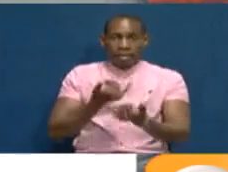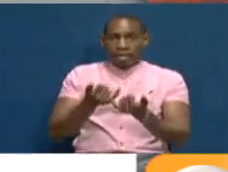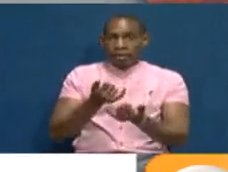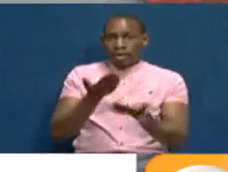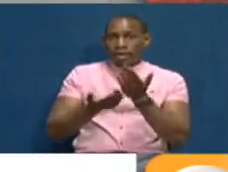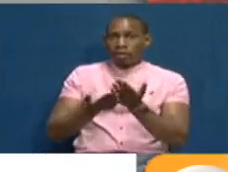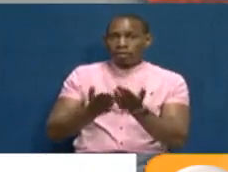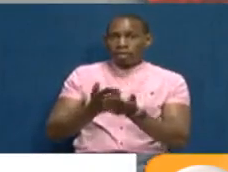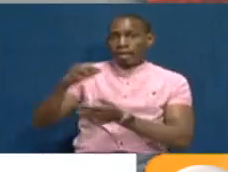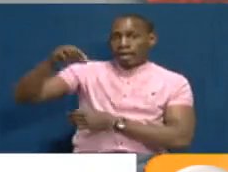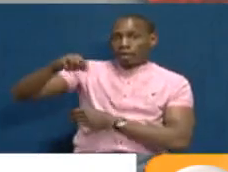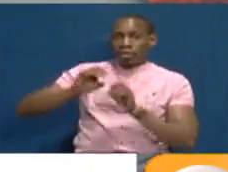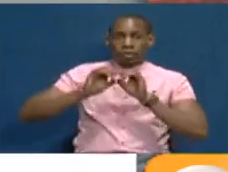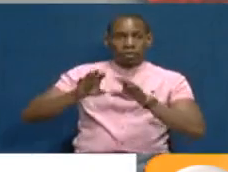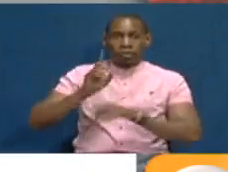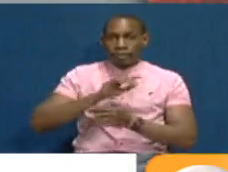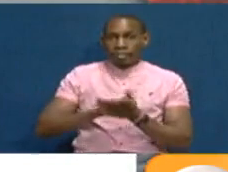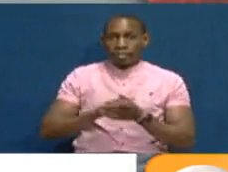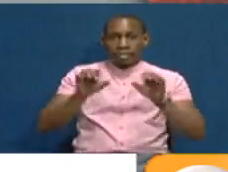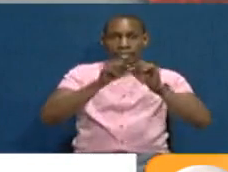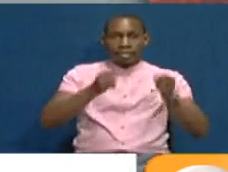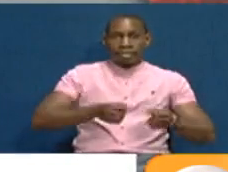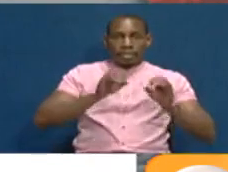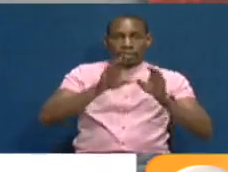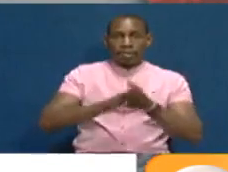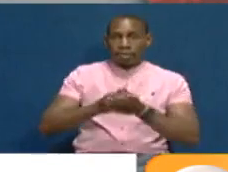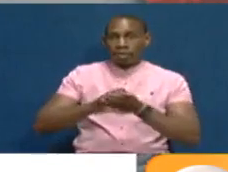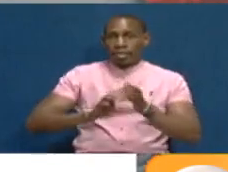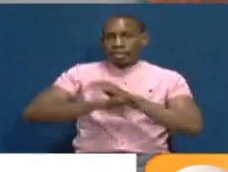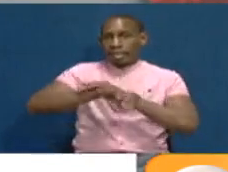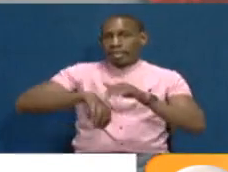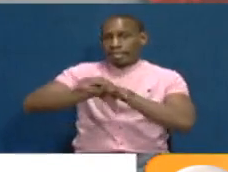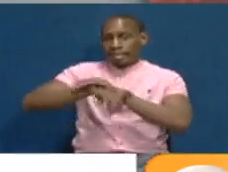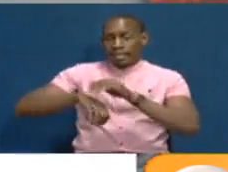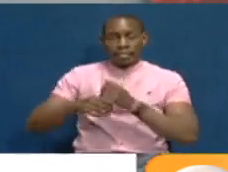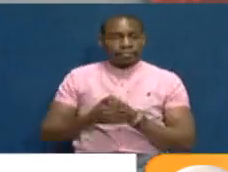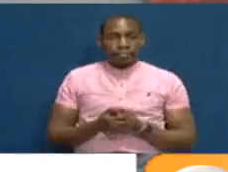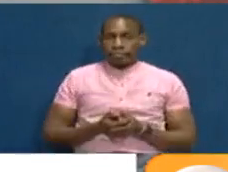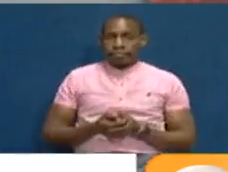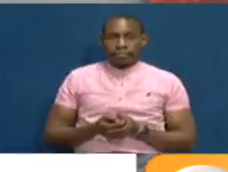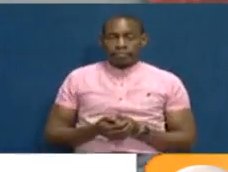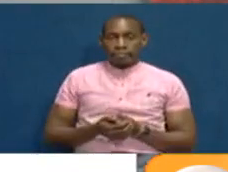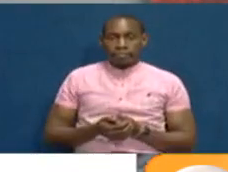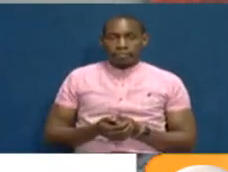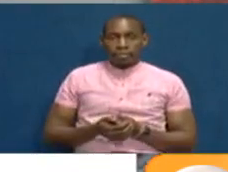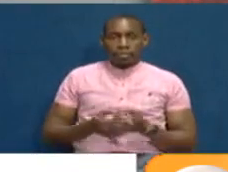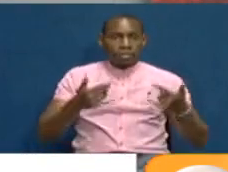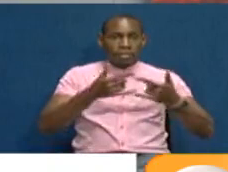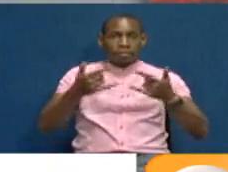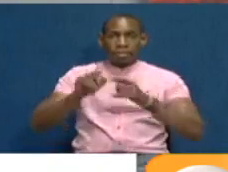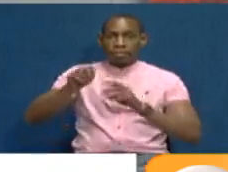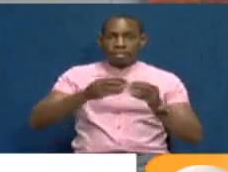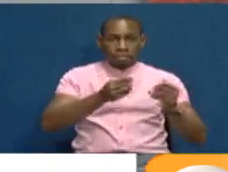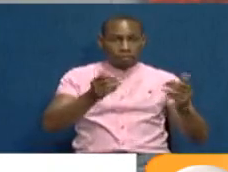to a quarter of that is lost. System losses, pilferage or theft, if you like. So those are the loopholes we need to